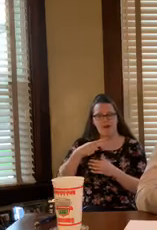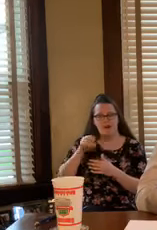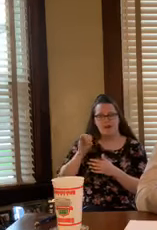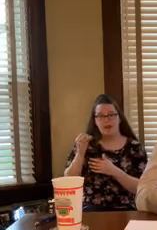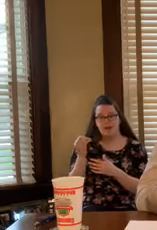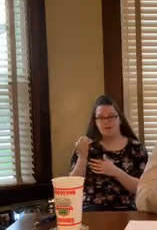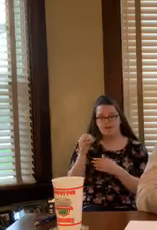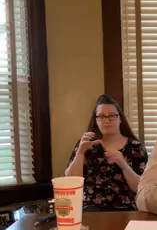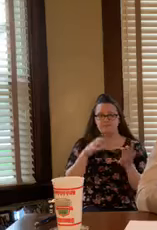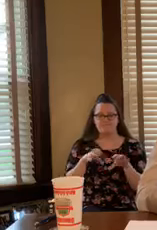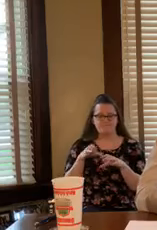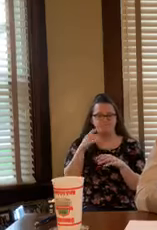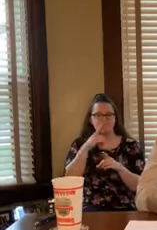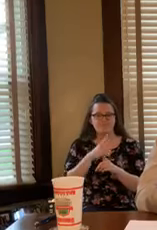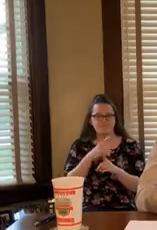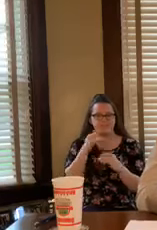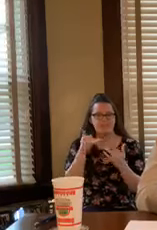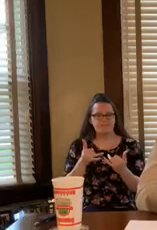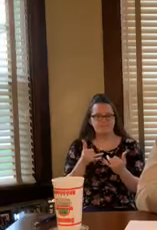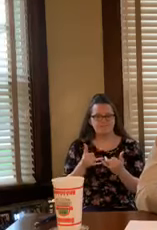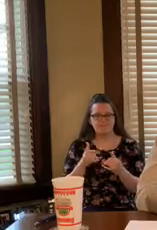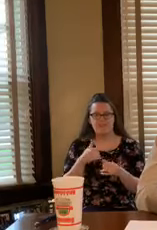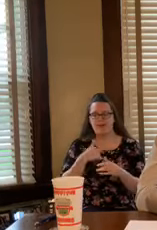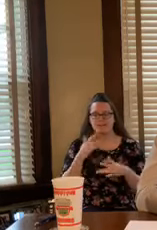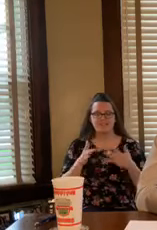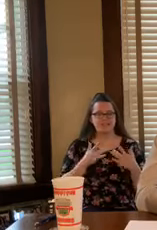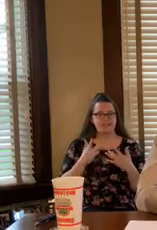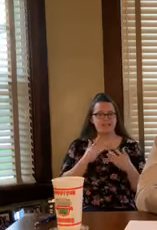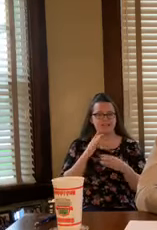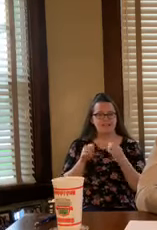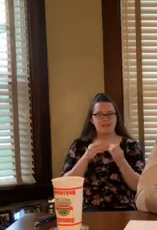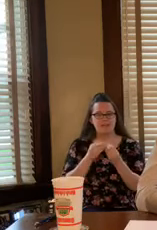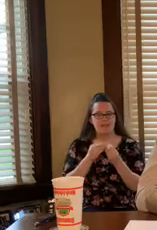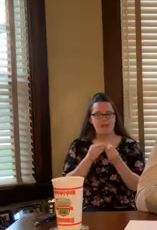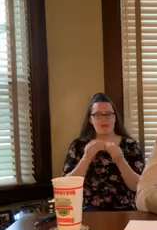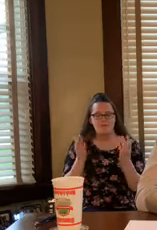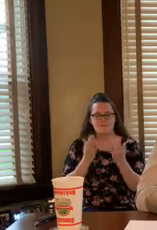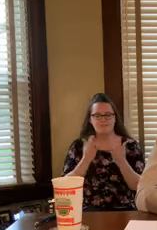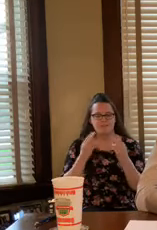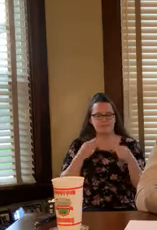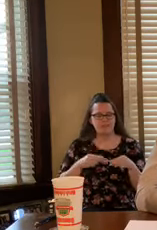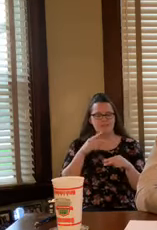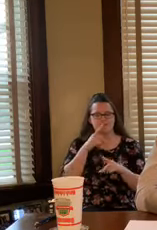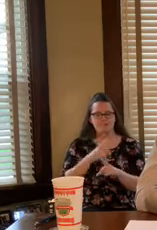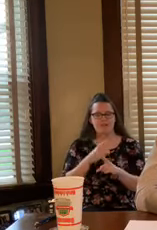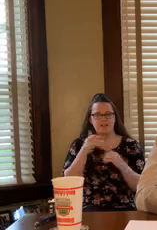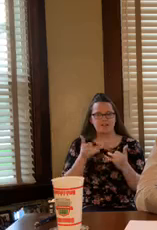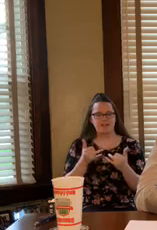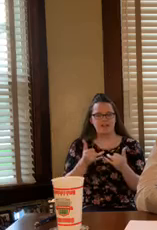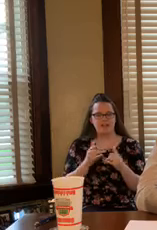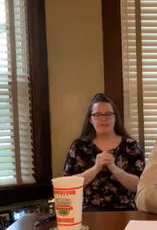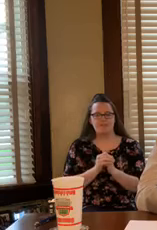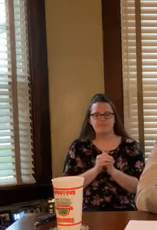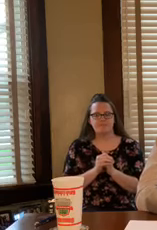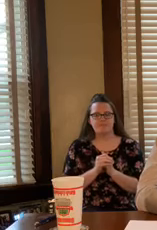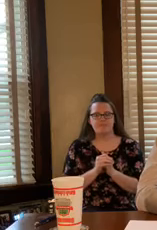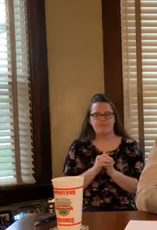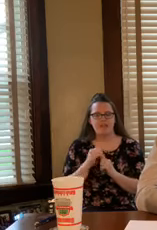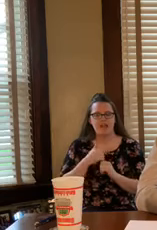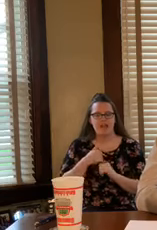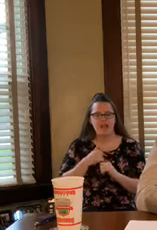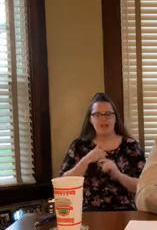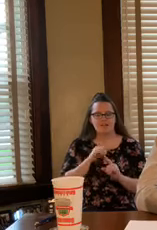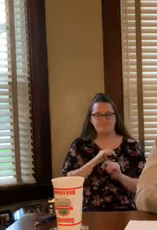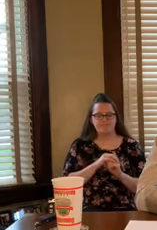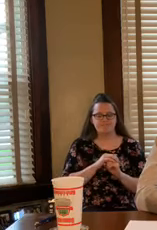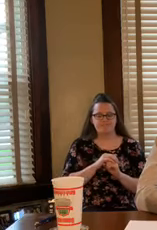getting things back to as much of normal as quickly as possible. I support our governor. I think that in the long run, we're going to